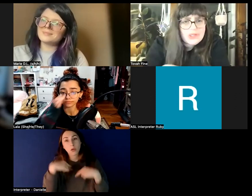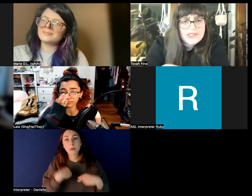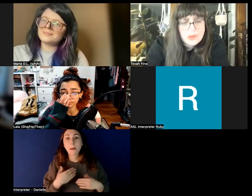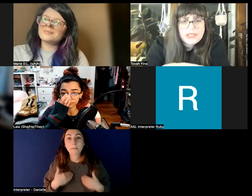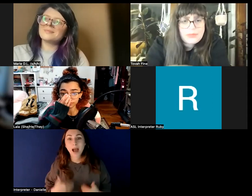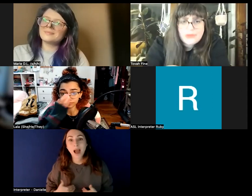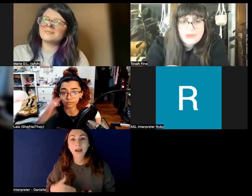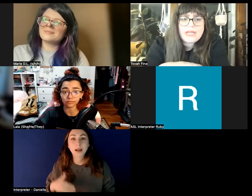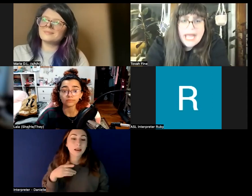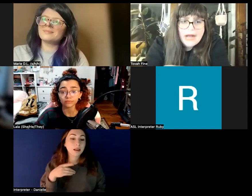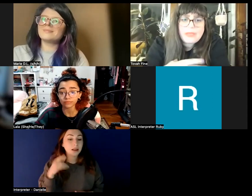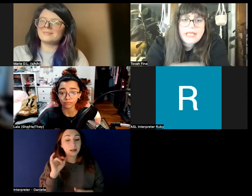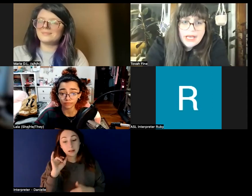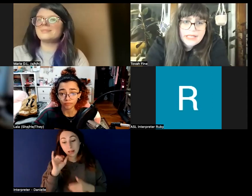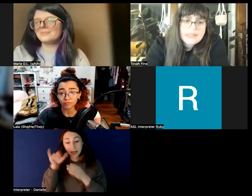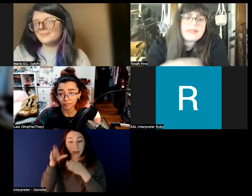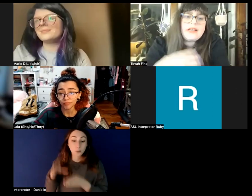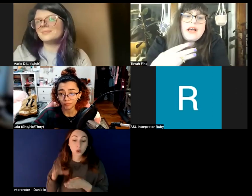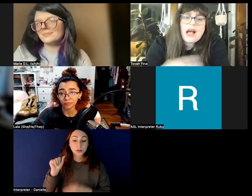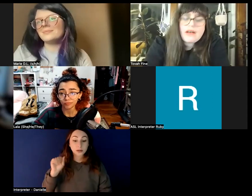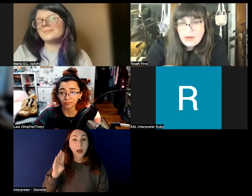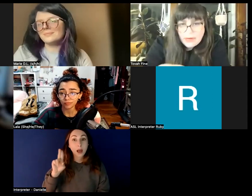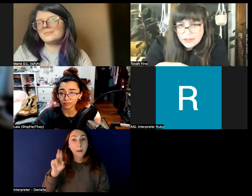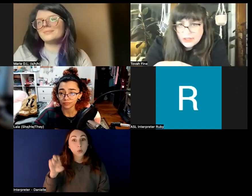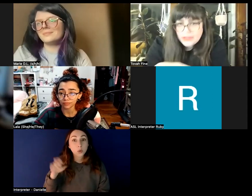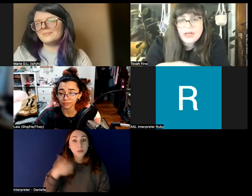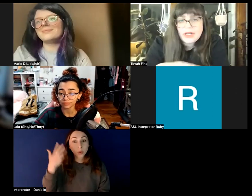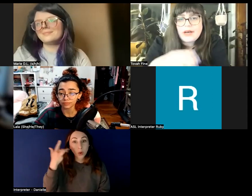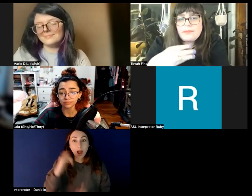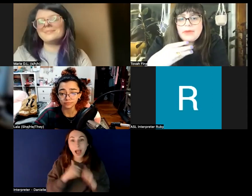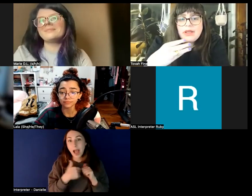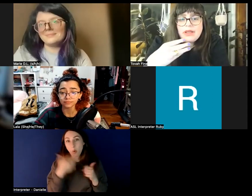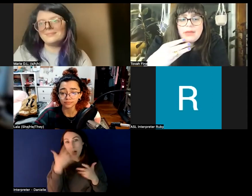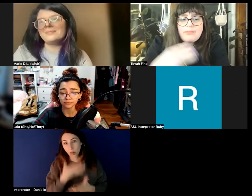this person's only abusing me now because of how I look,